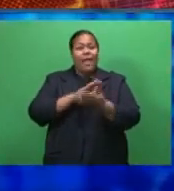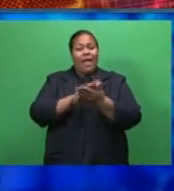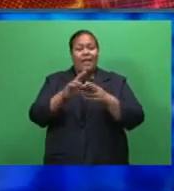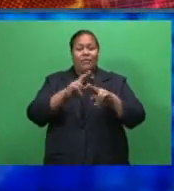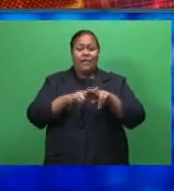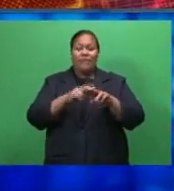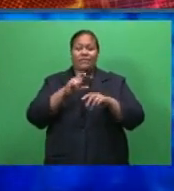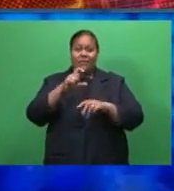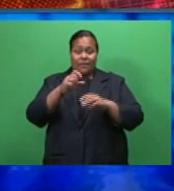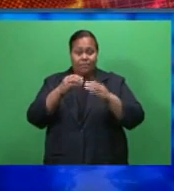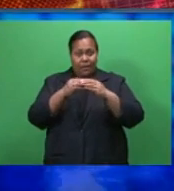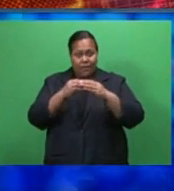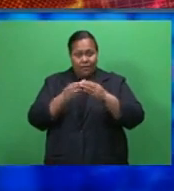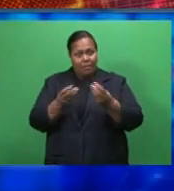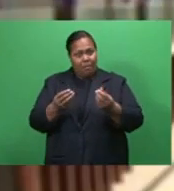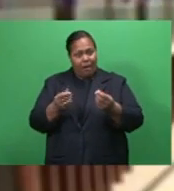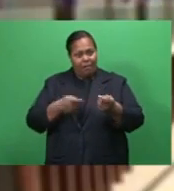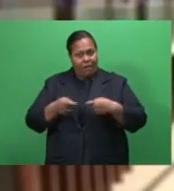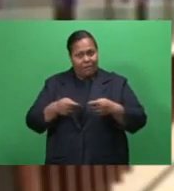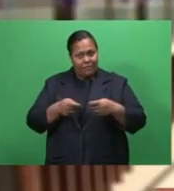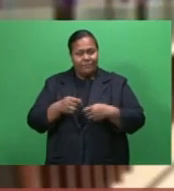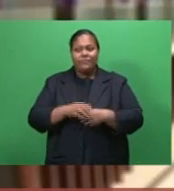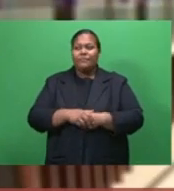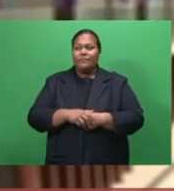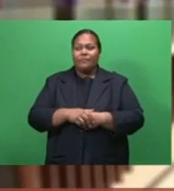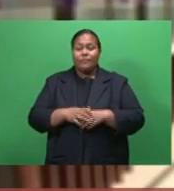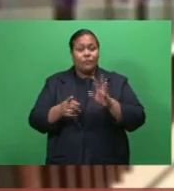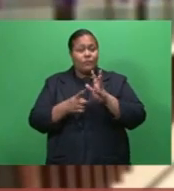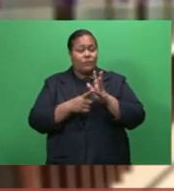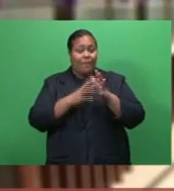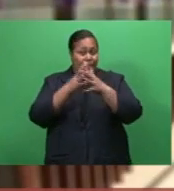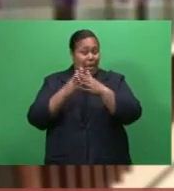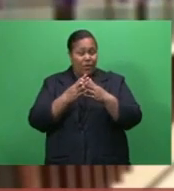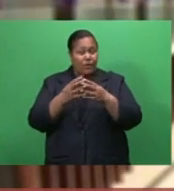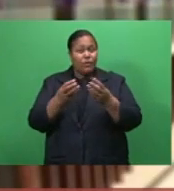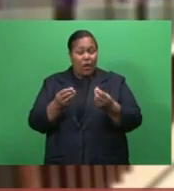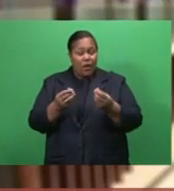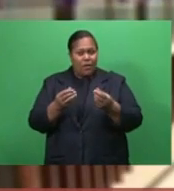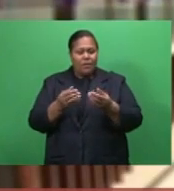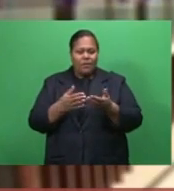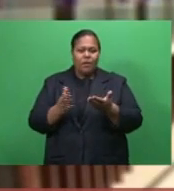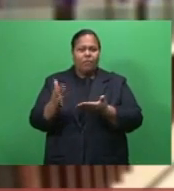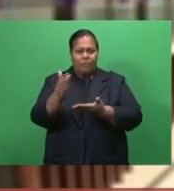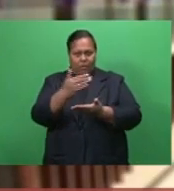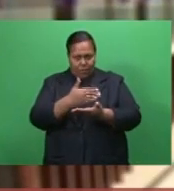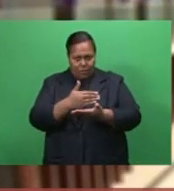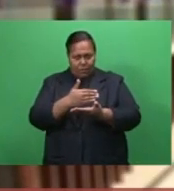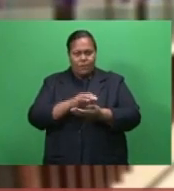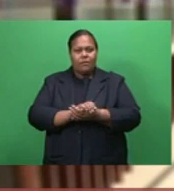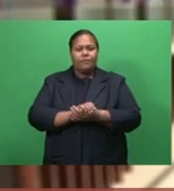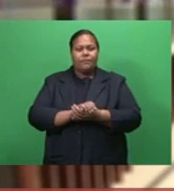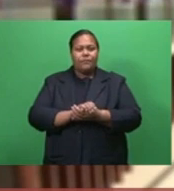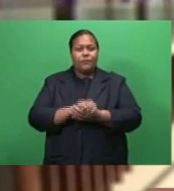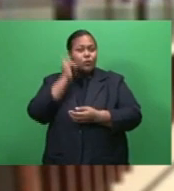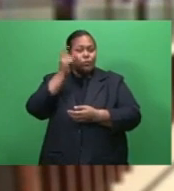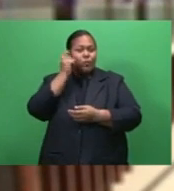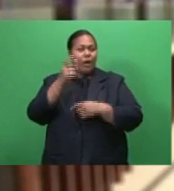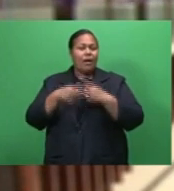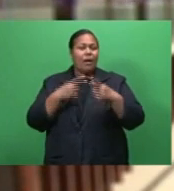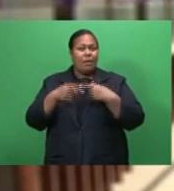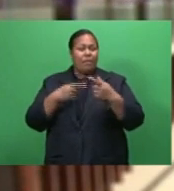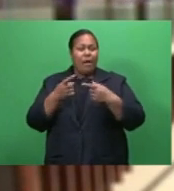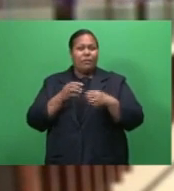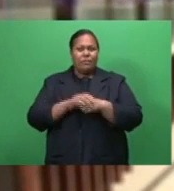latest from the money markets. The US dollar held gains against major currencies today as worries about renewed